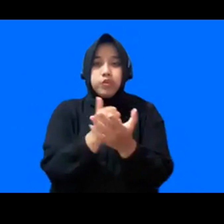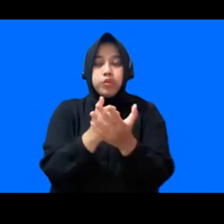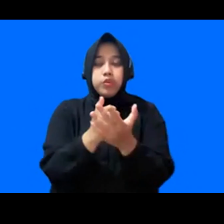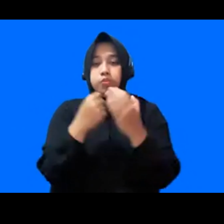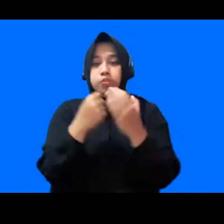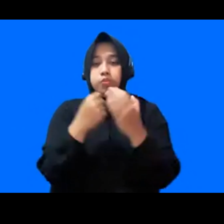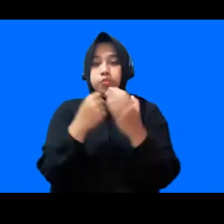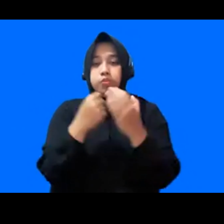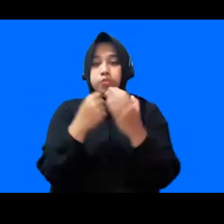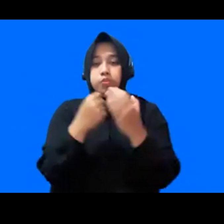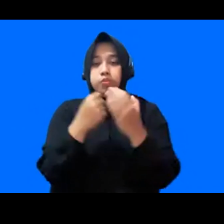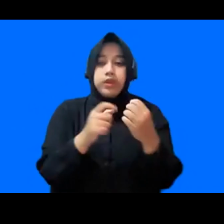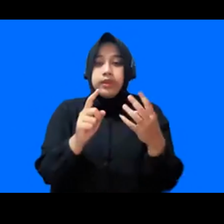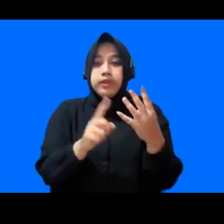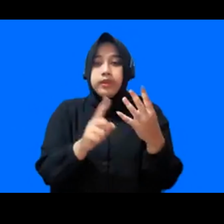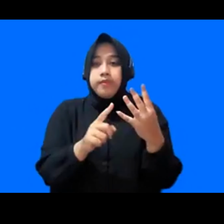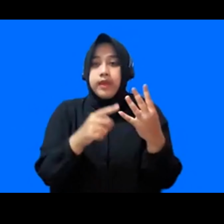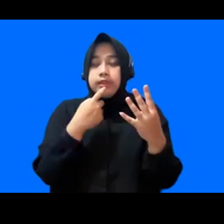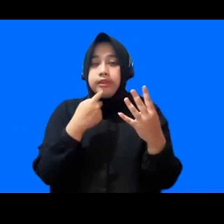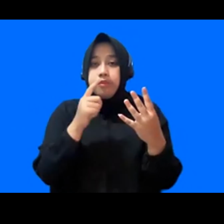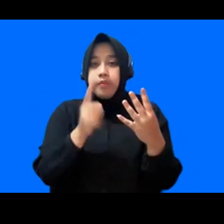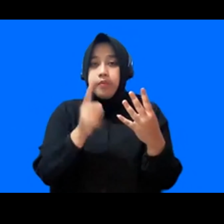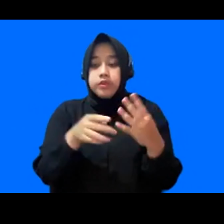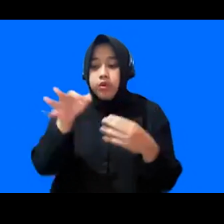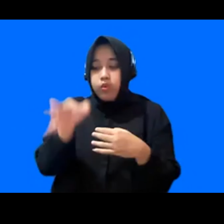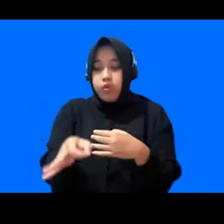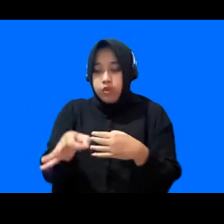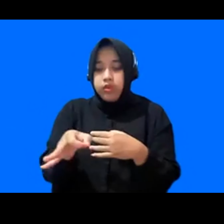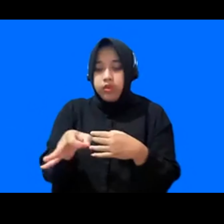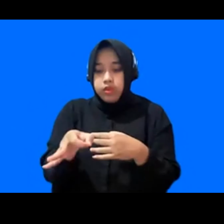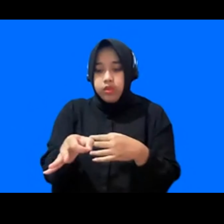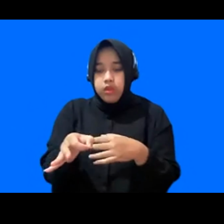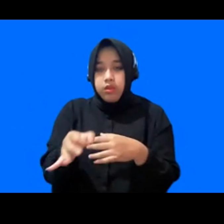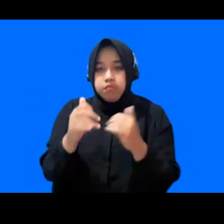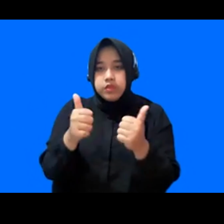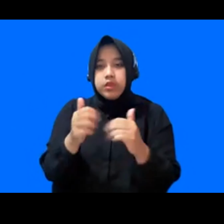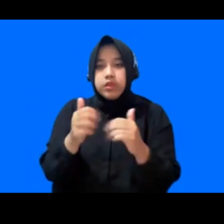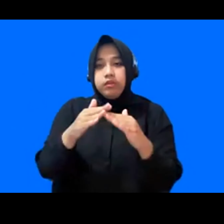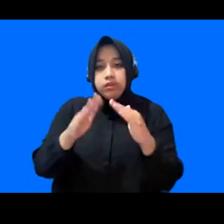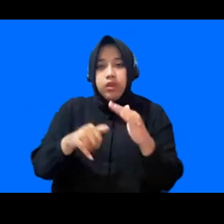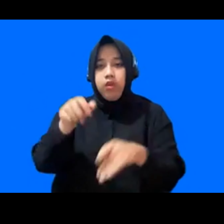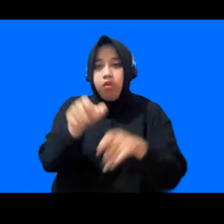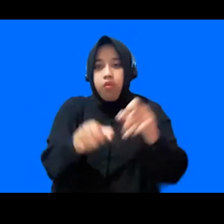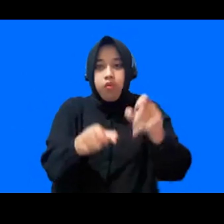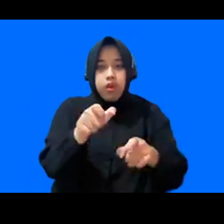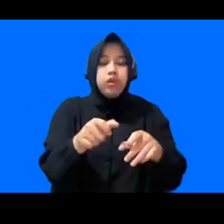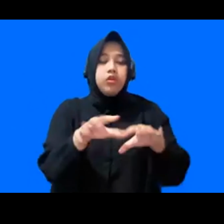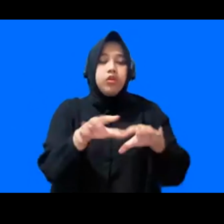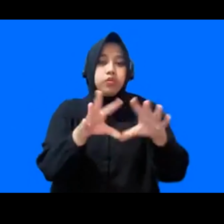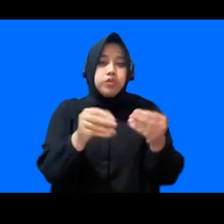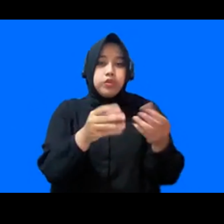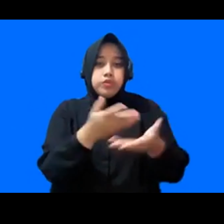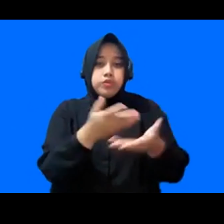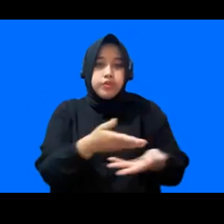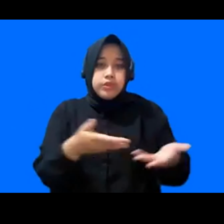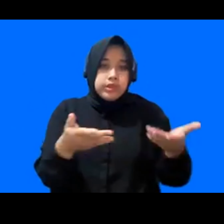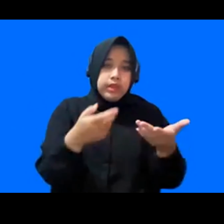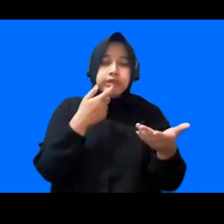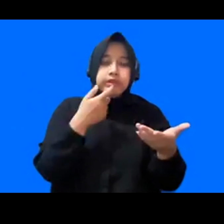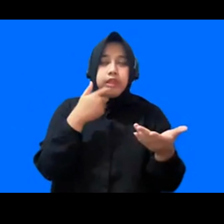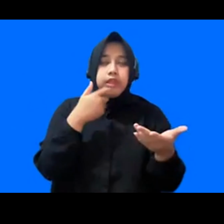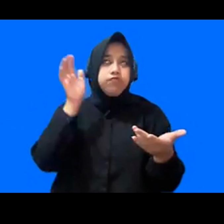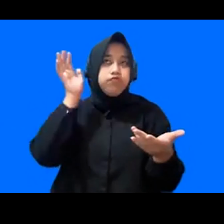on making cities more livable, where social inclusion and gender equality are firmly entrenched in the objectives and the